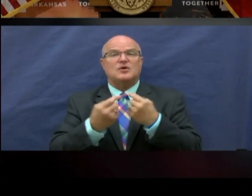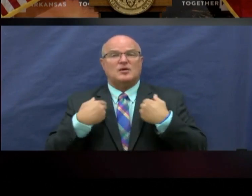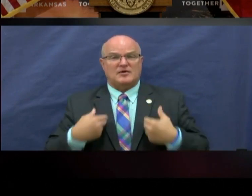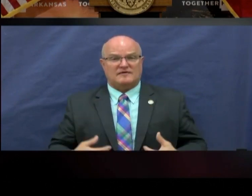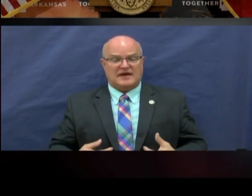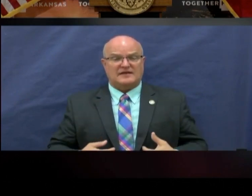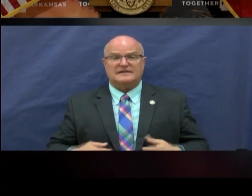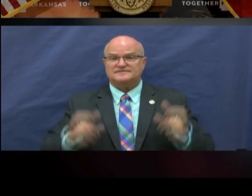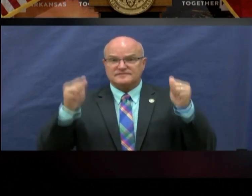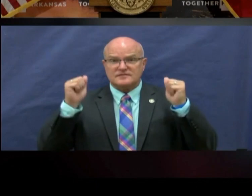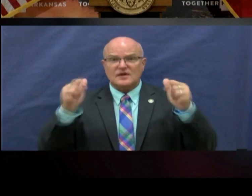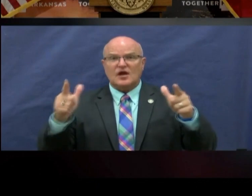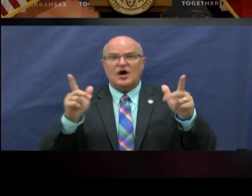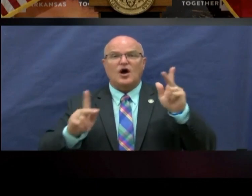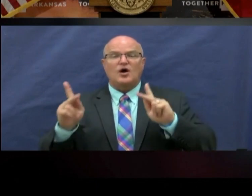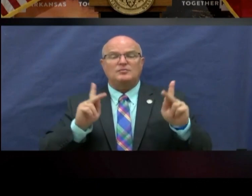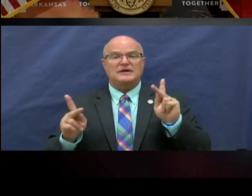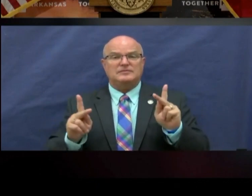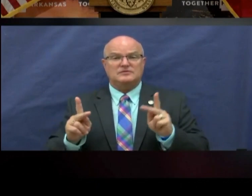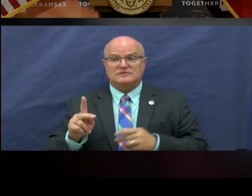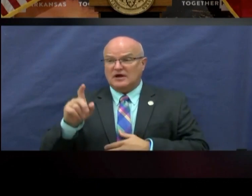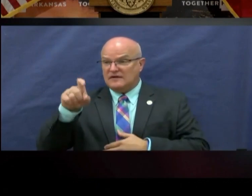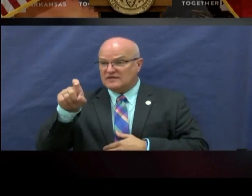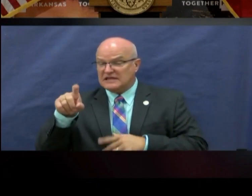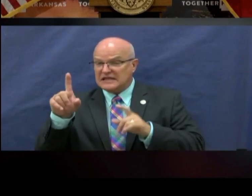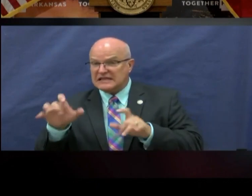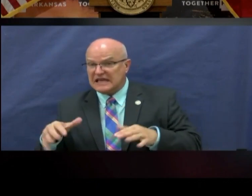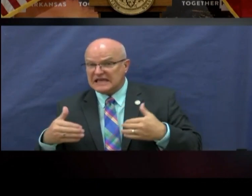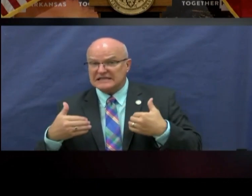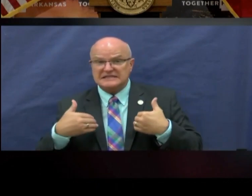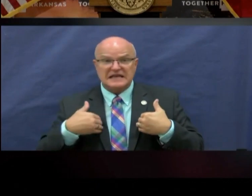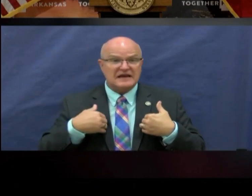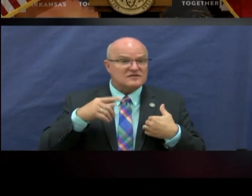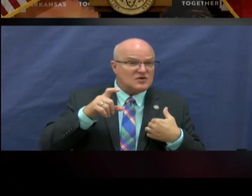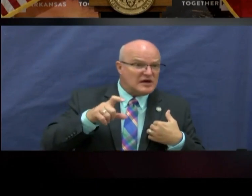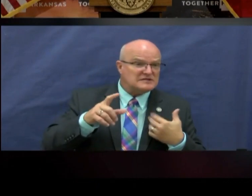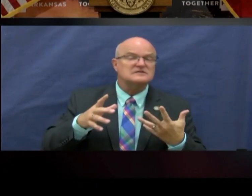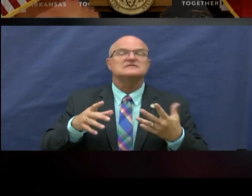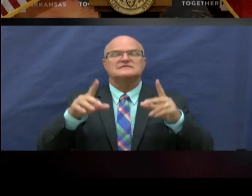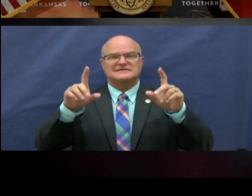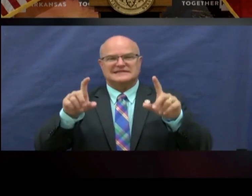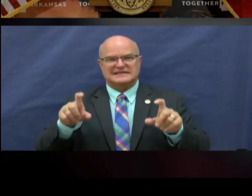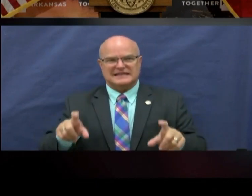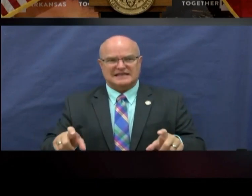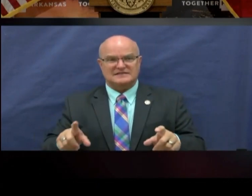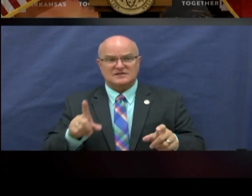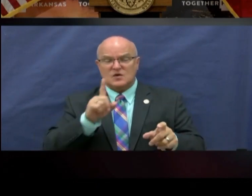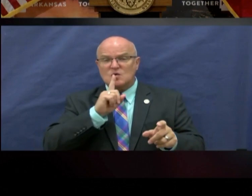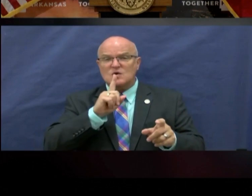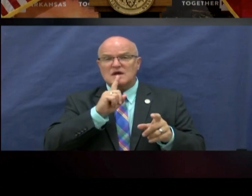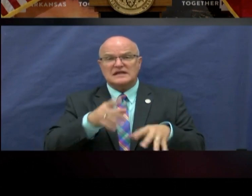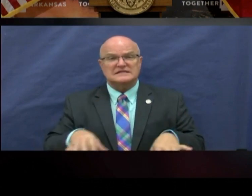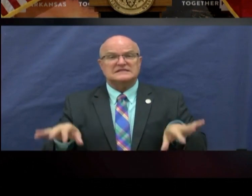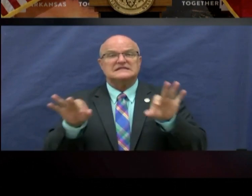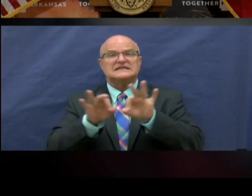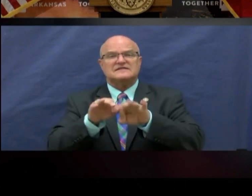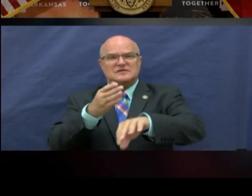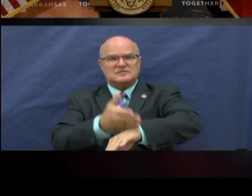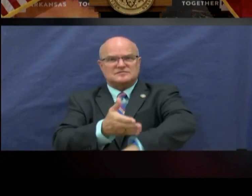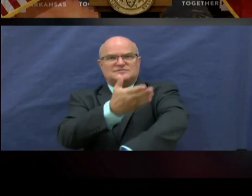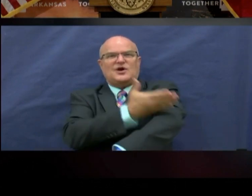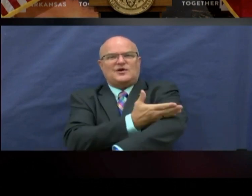everyone for getting a test when you need a test or you have a question about it. That's a really significant progress that we've